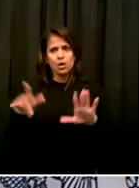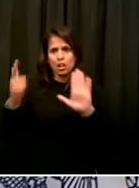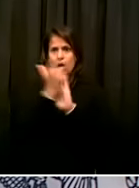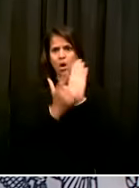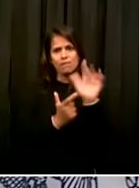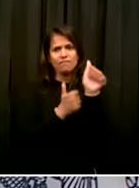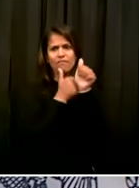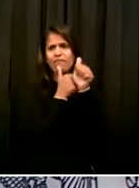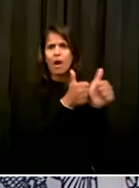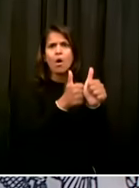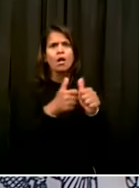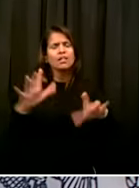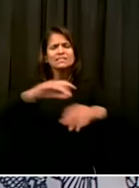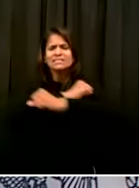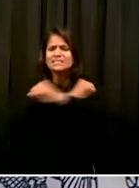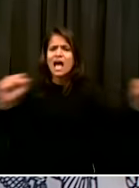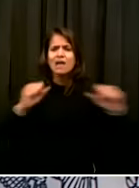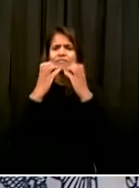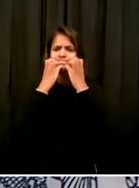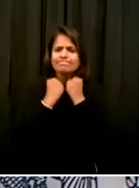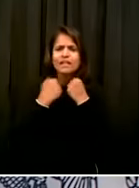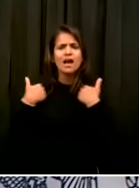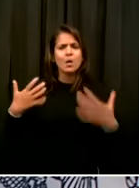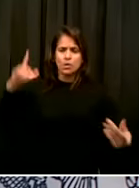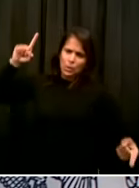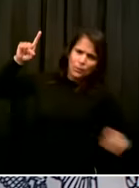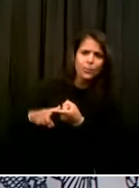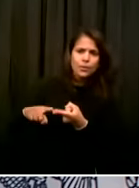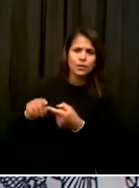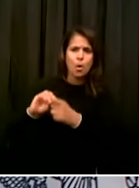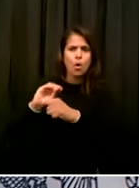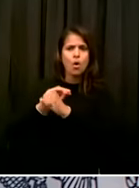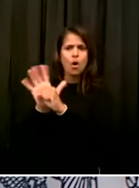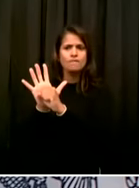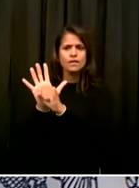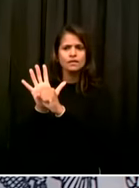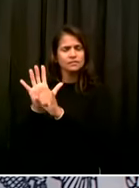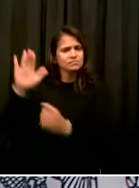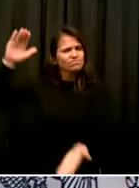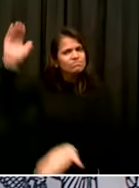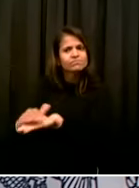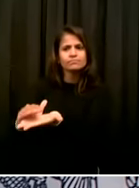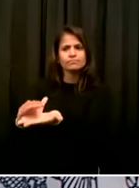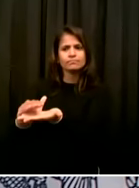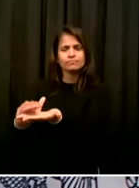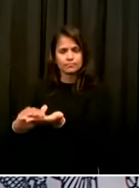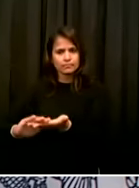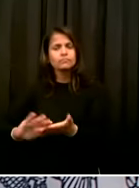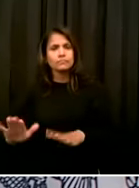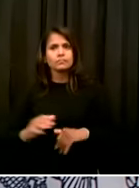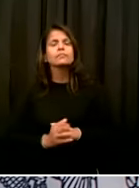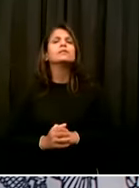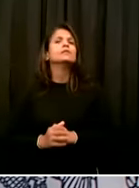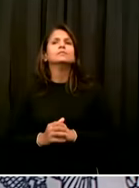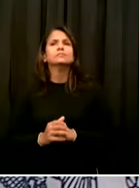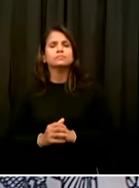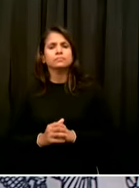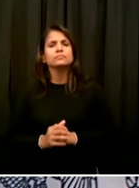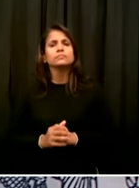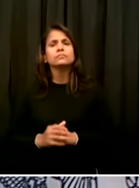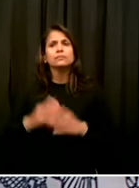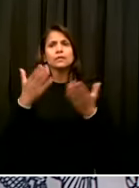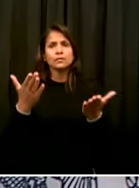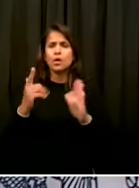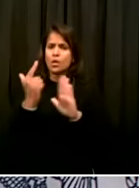obligation. Been out there at checkpoints around the city, reminding people that it is the law to fill out